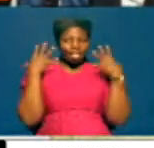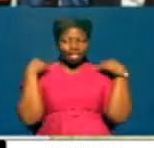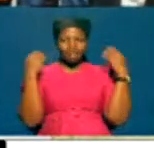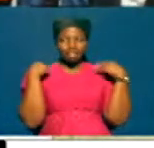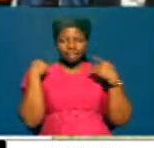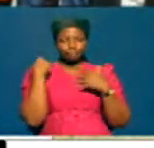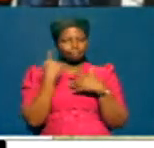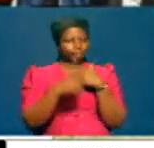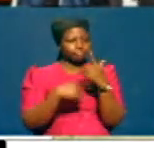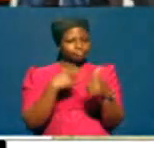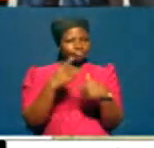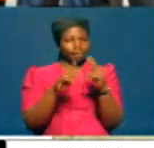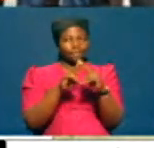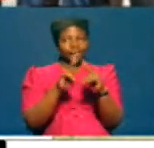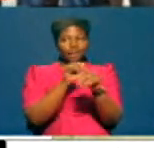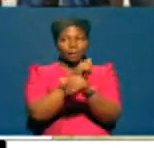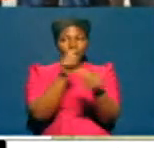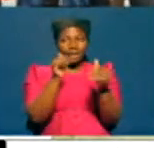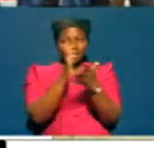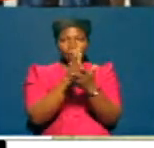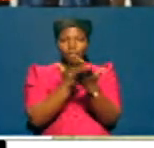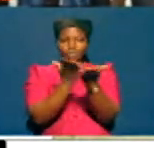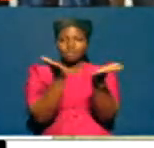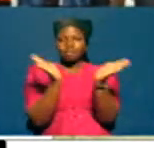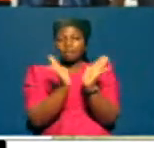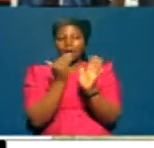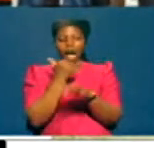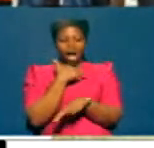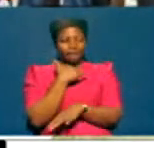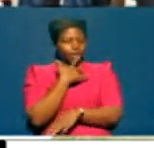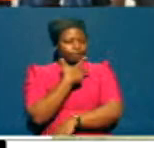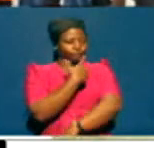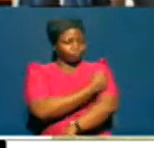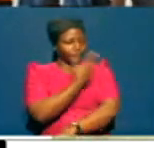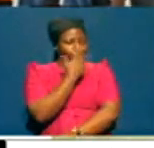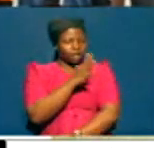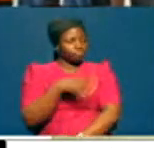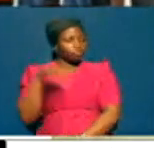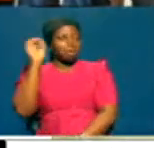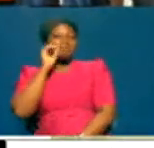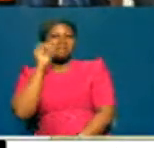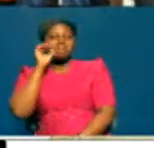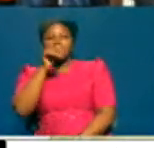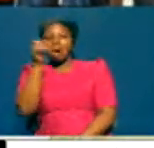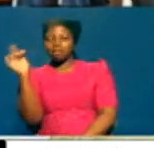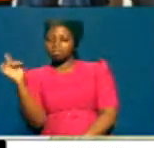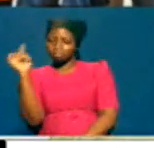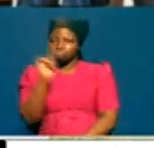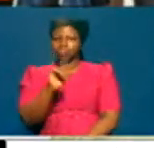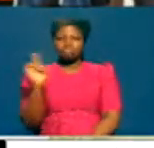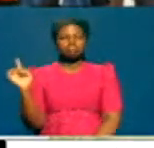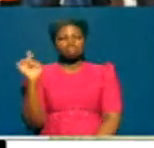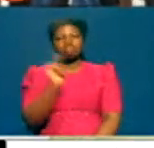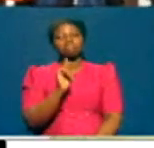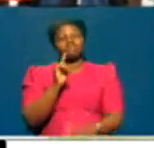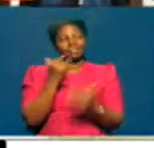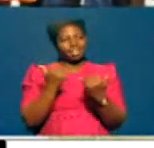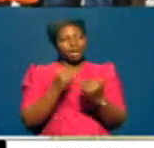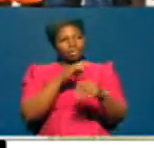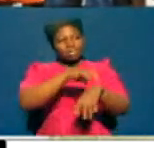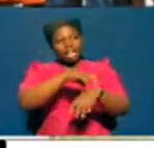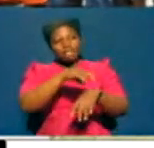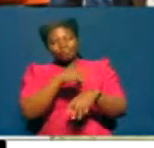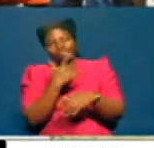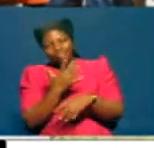well, and some of them have already received their jab and gone home. Others are still coming. It is about one and a few